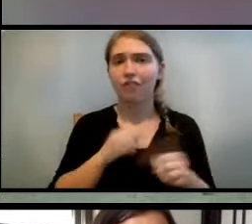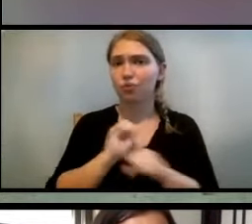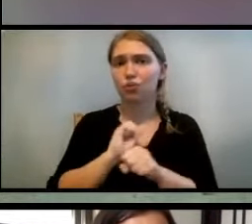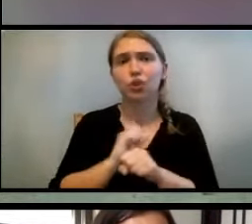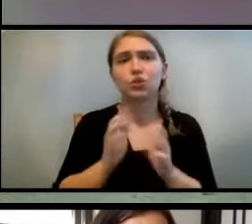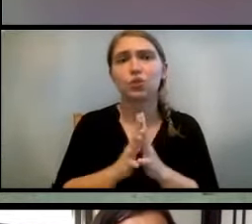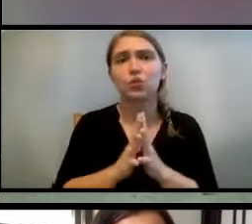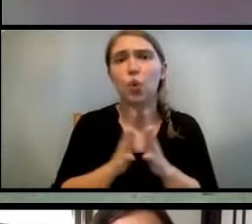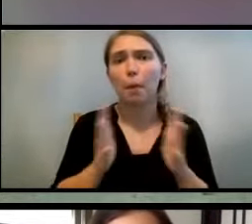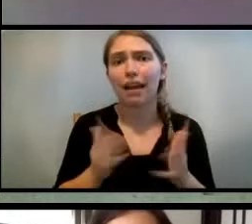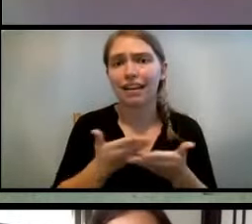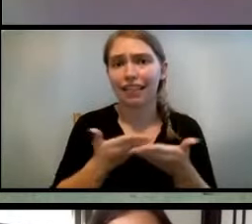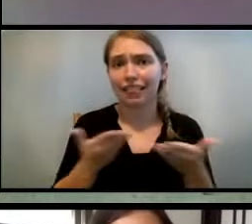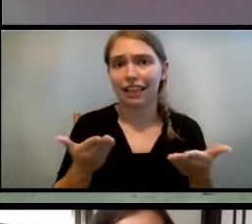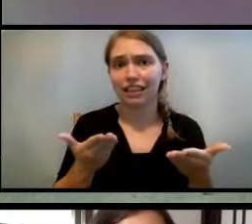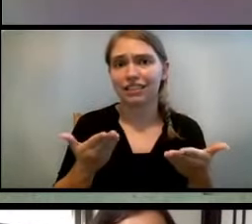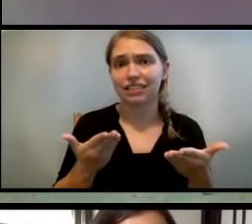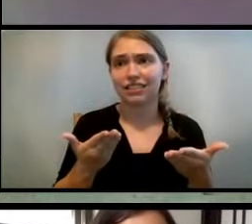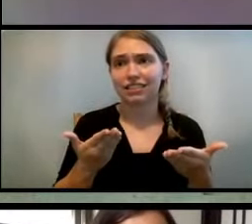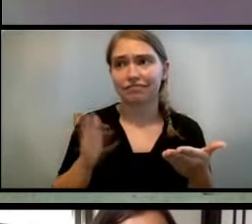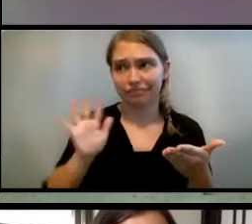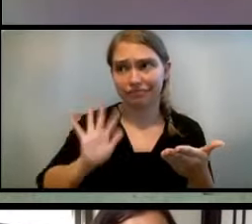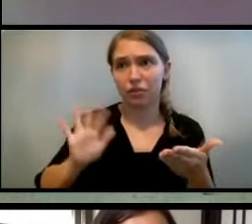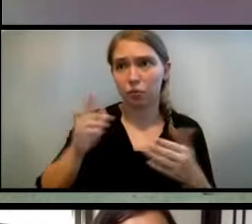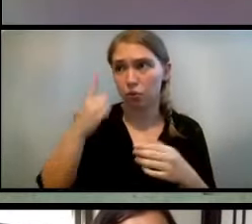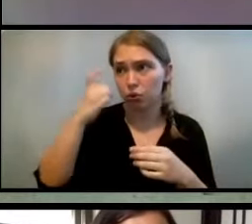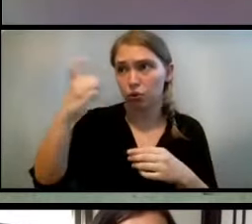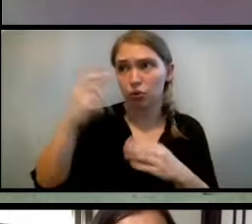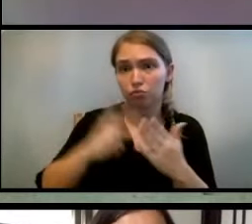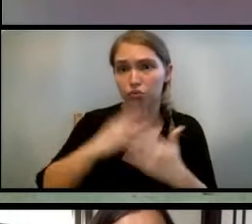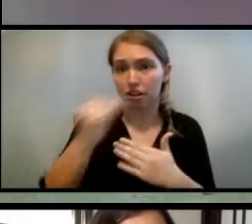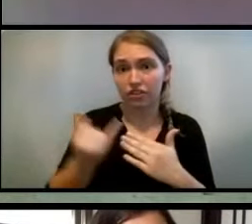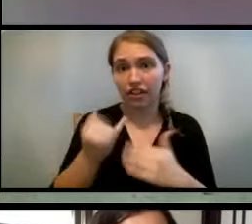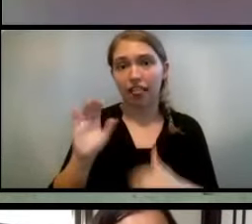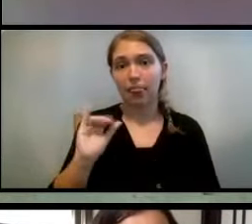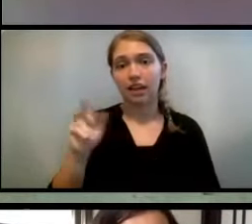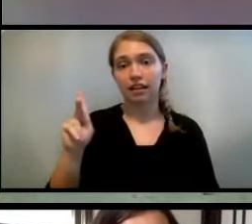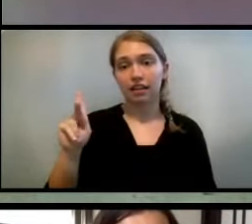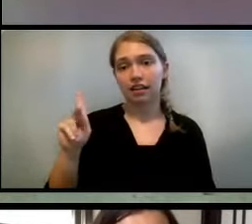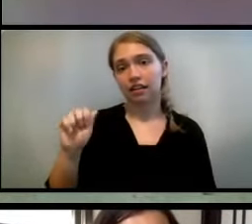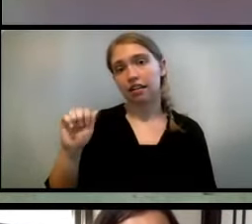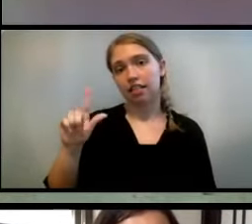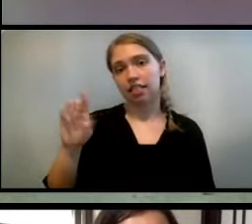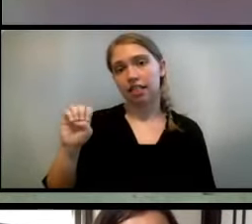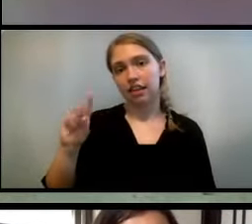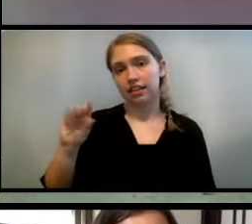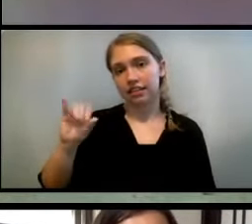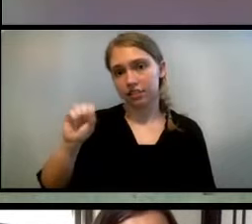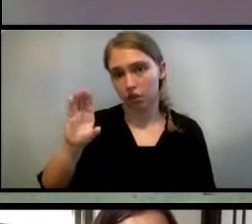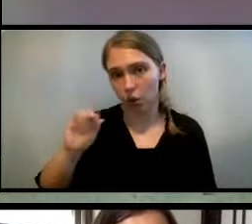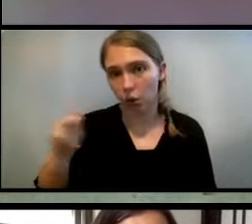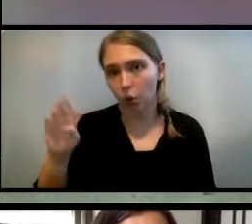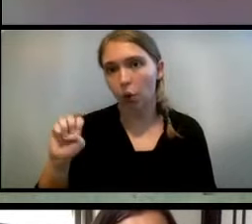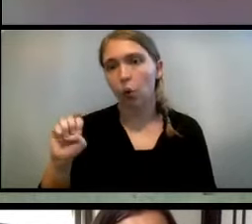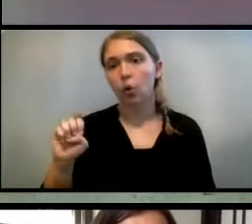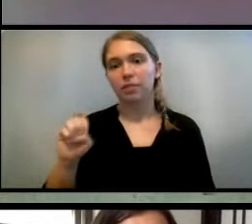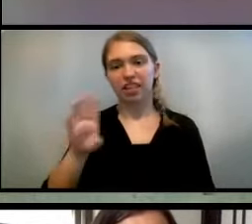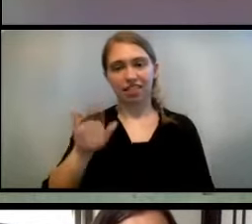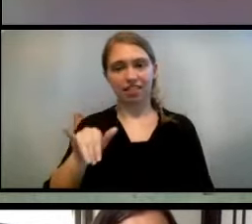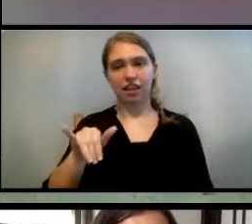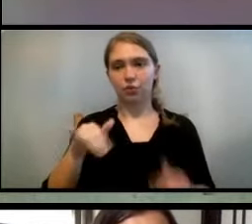that have been dream projects, like Kaleidoscope, the anthology that I mentioned before, which was diverse YA science fiction and